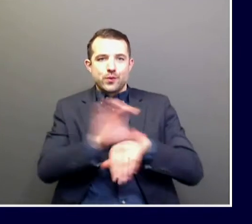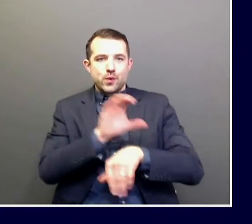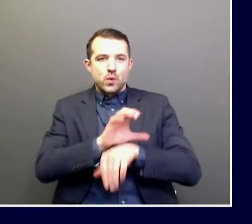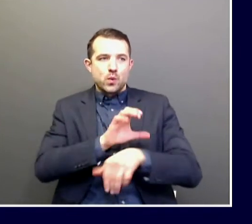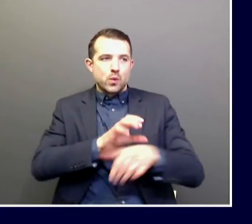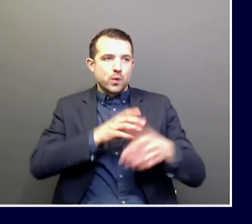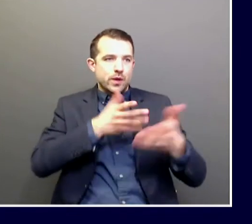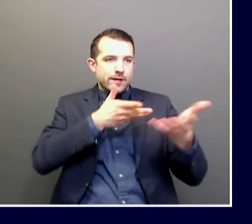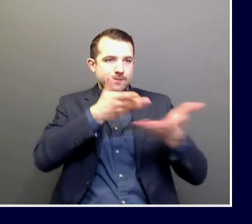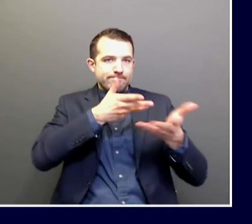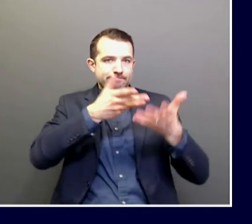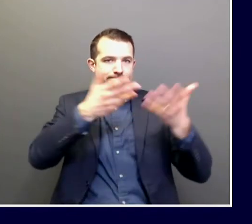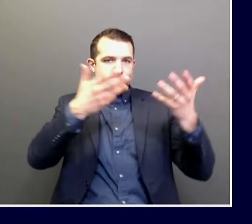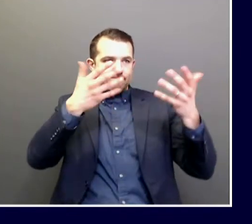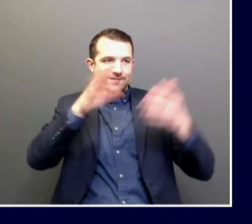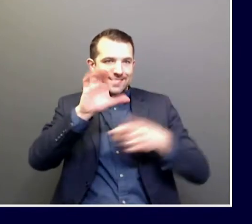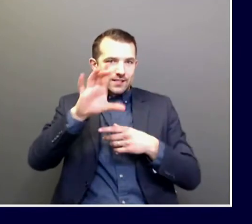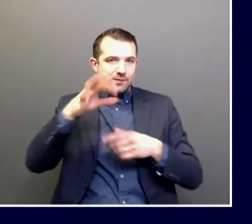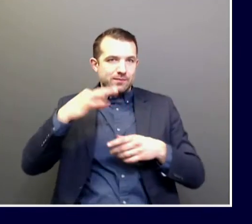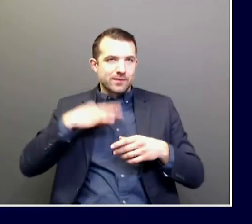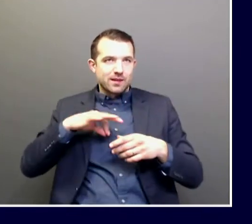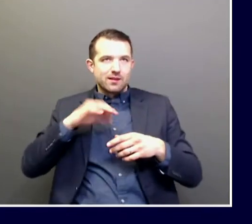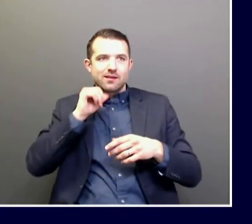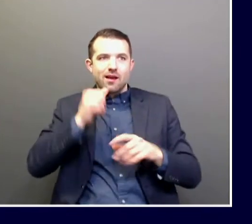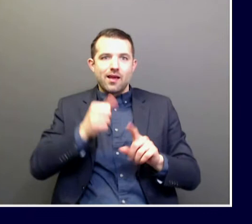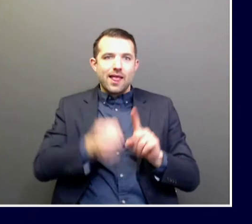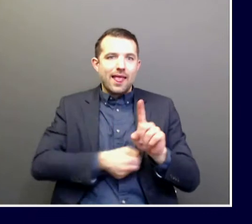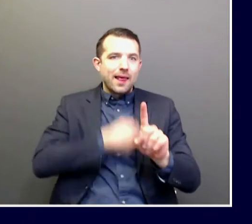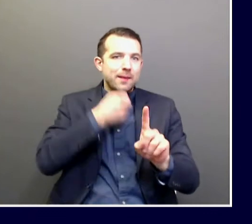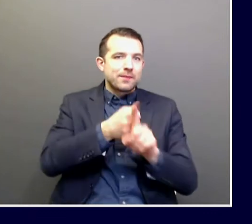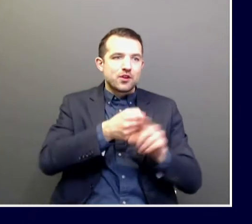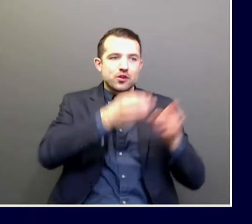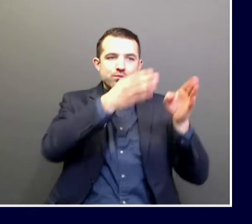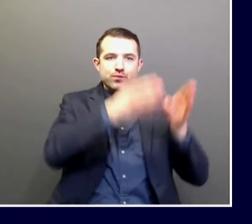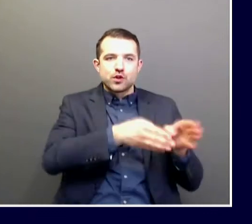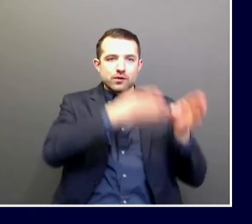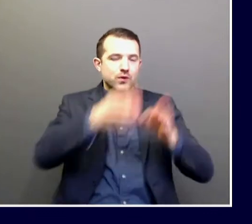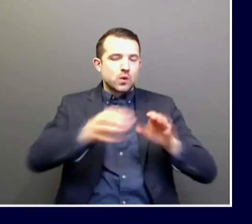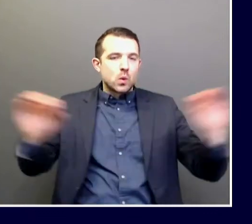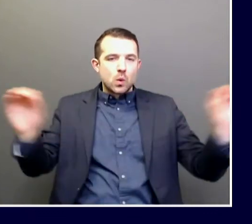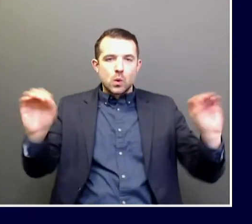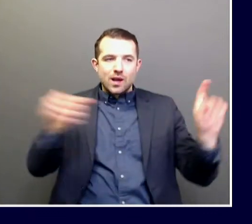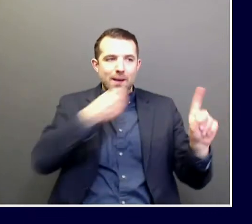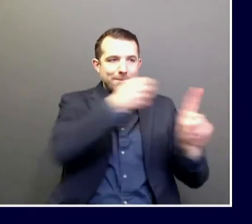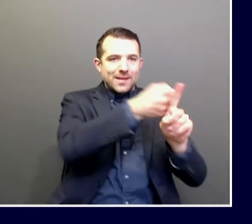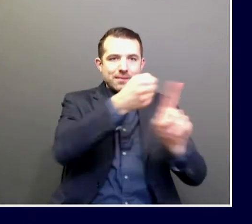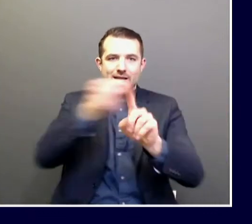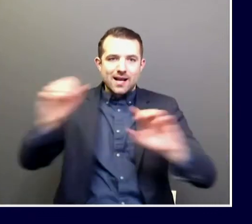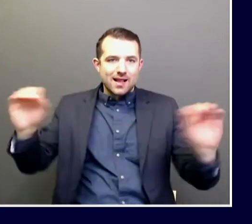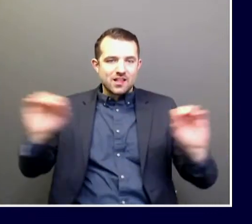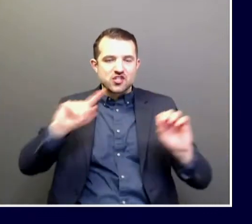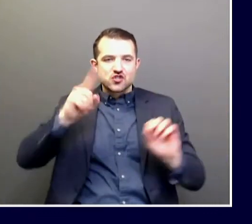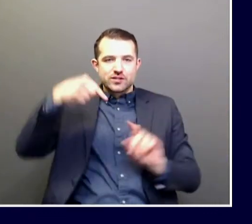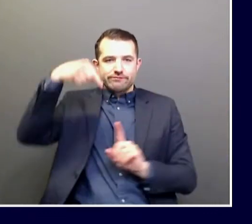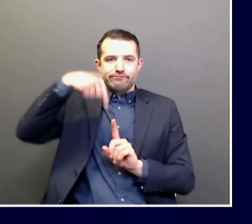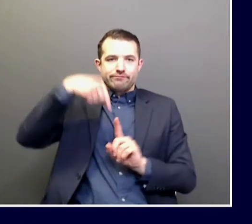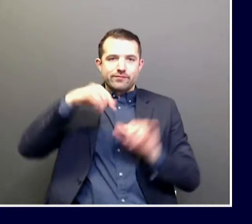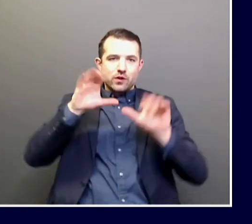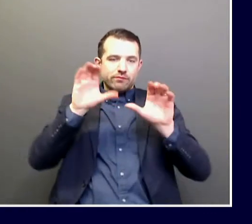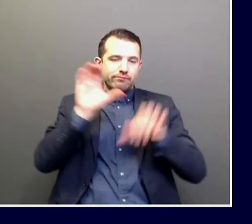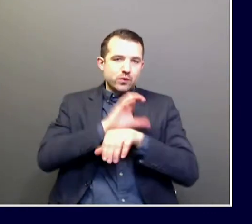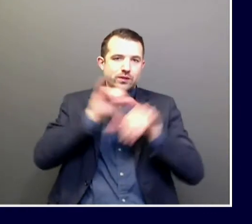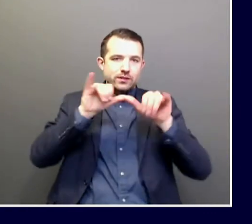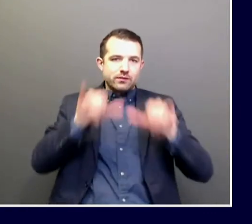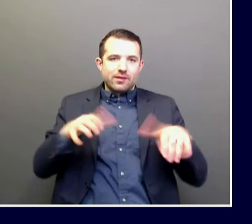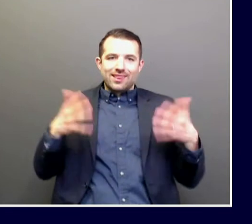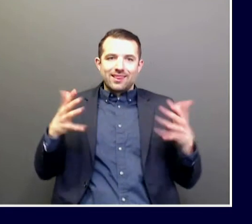doesn't affect what's going on for individuals out there insofar as that what it really drives is the daily case count. That's what the